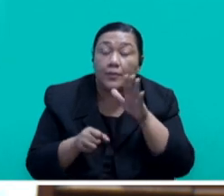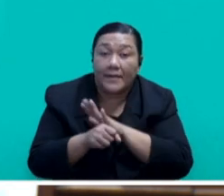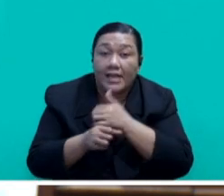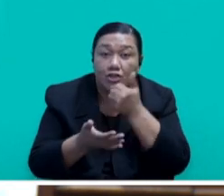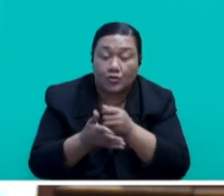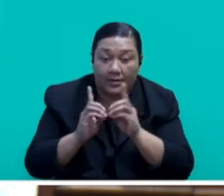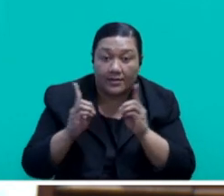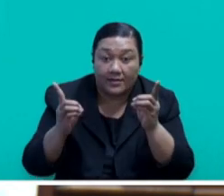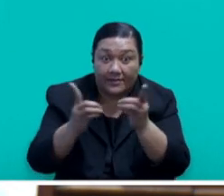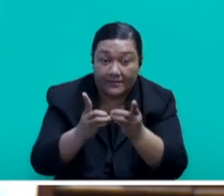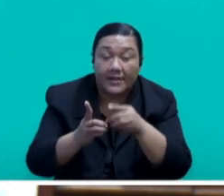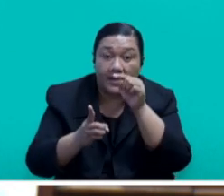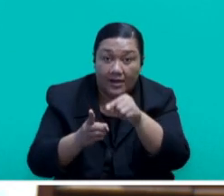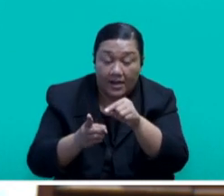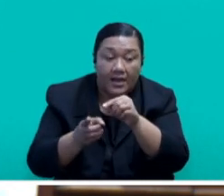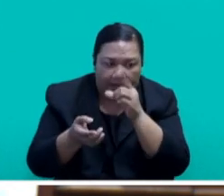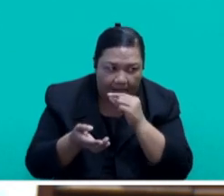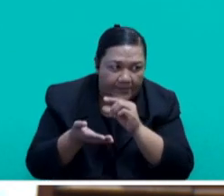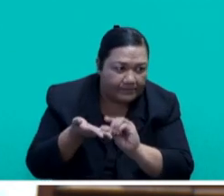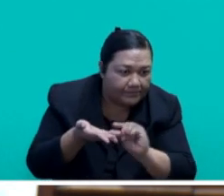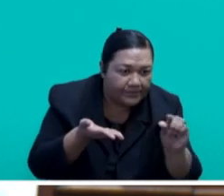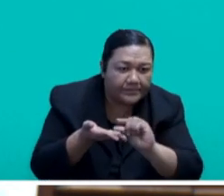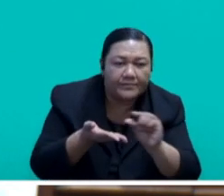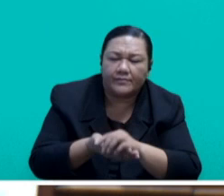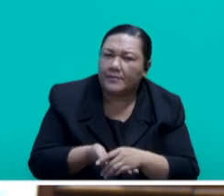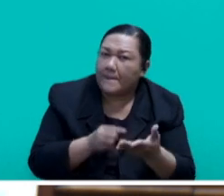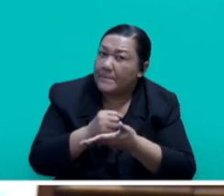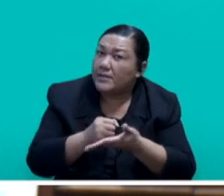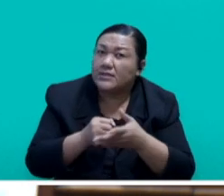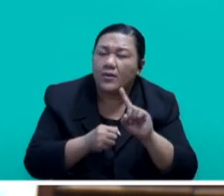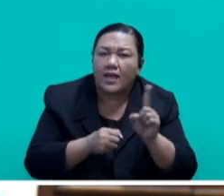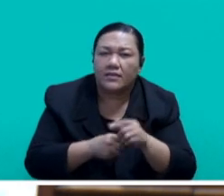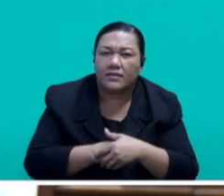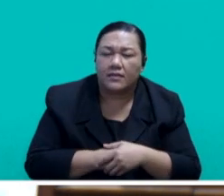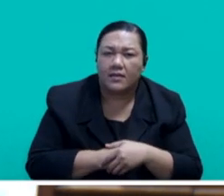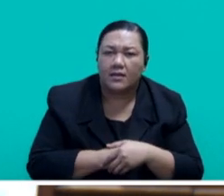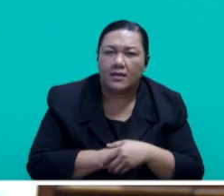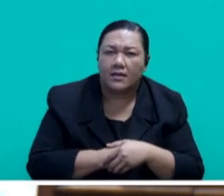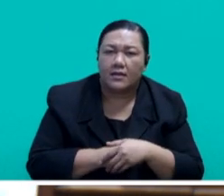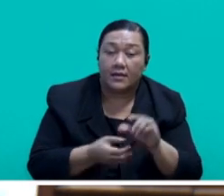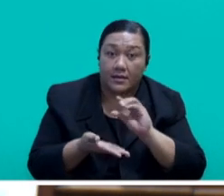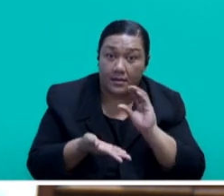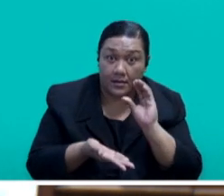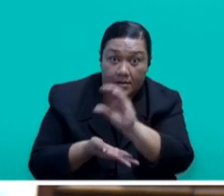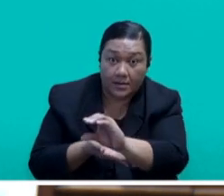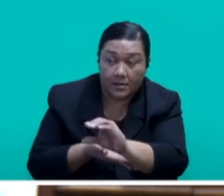core functions. Basically, the allocation which was made for